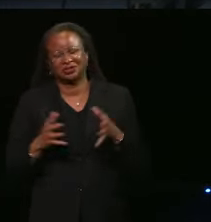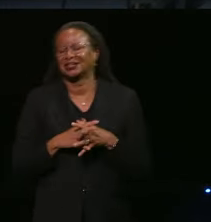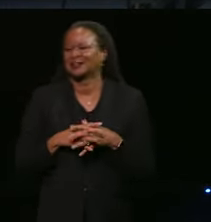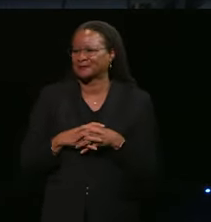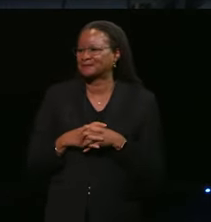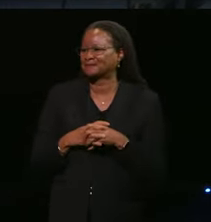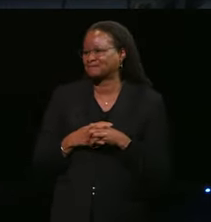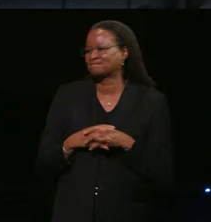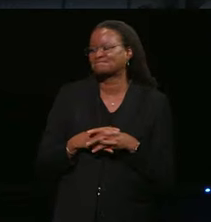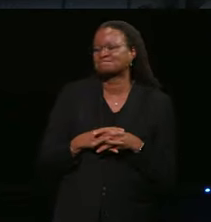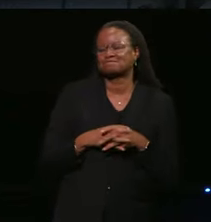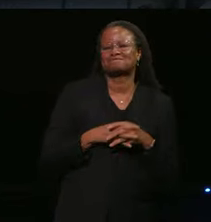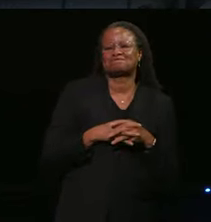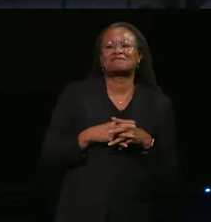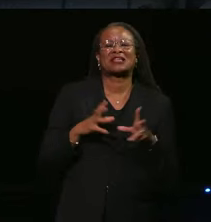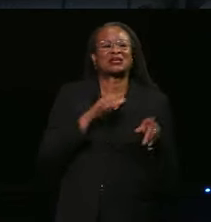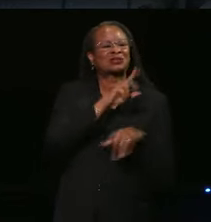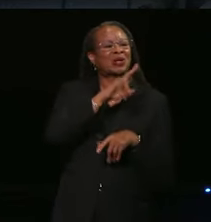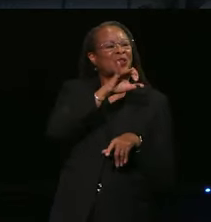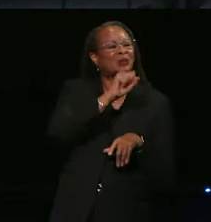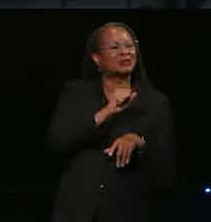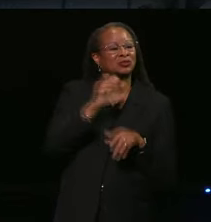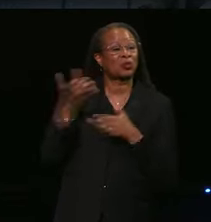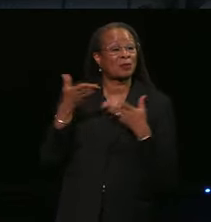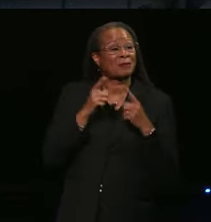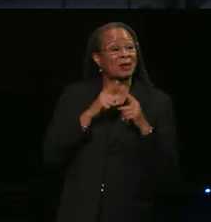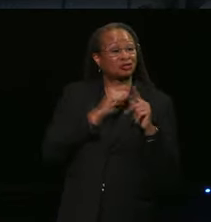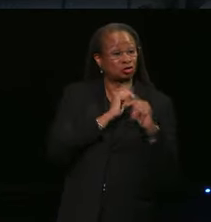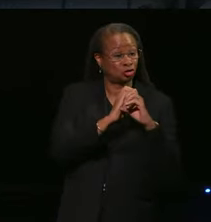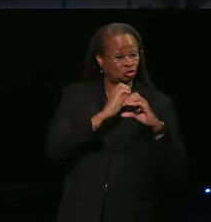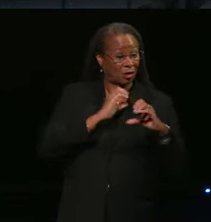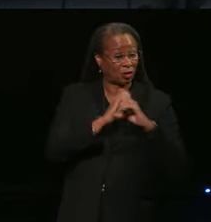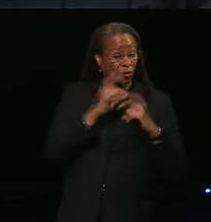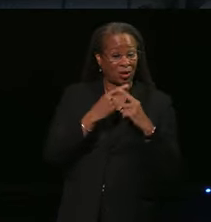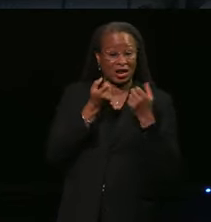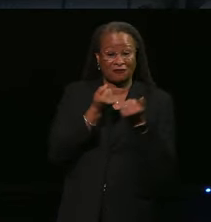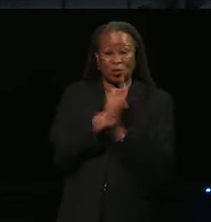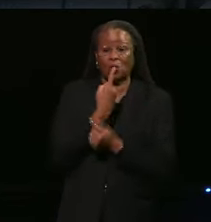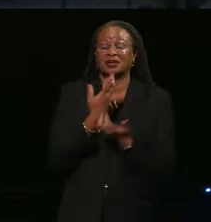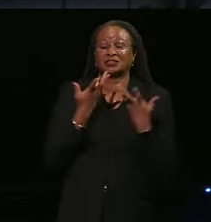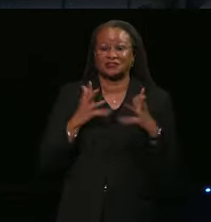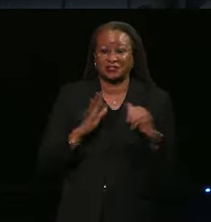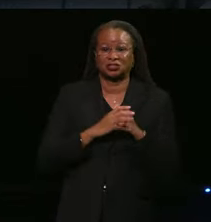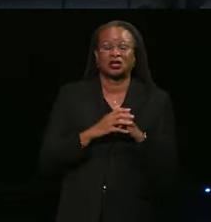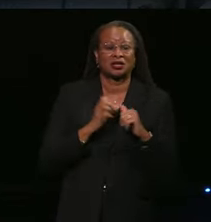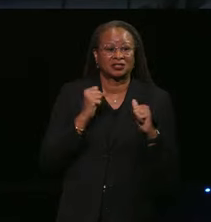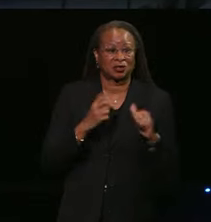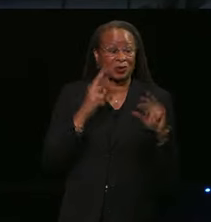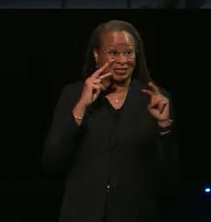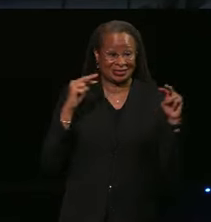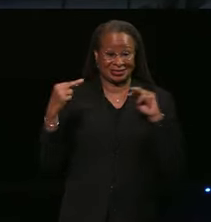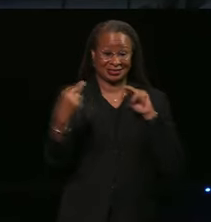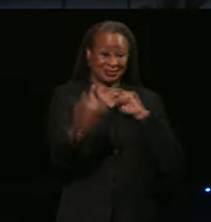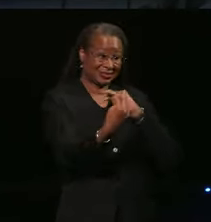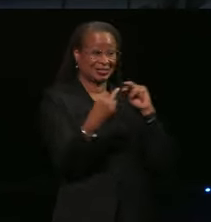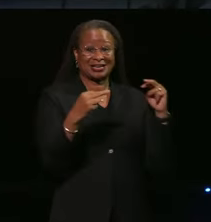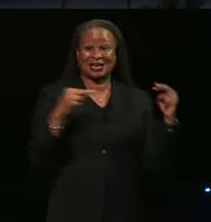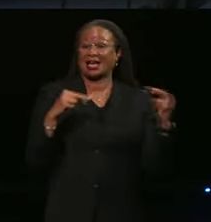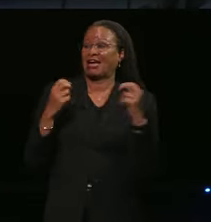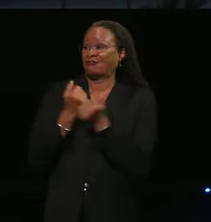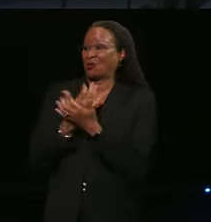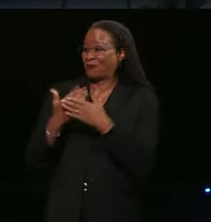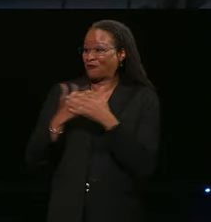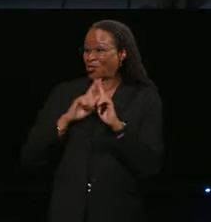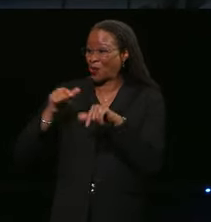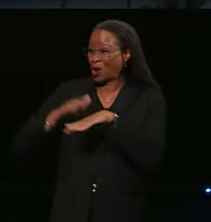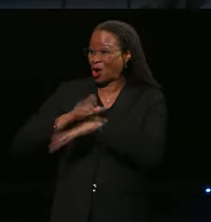we brought everyone back into the trailer once everyone was finished so they could all experience each other before they went to set. It was